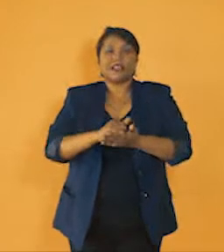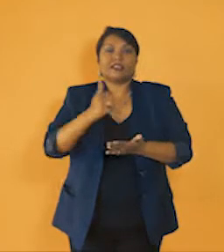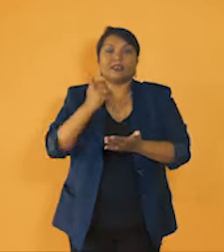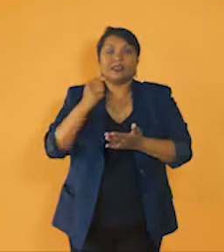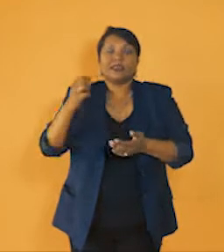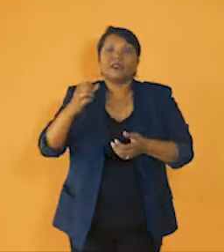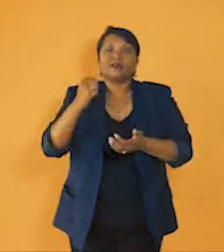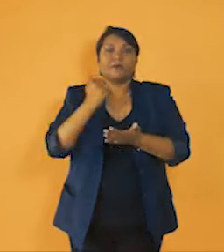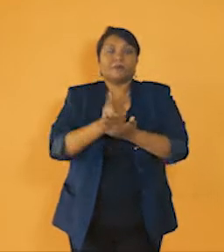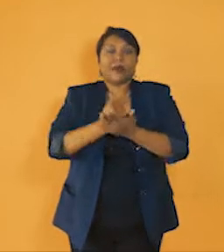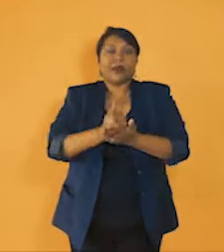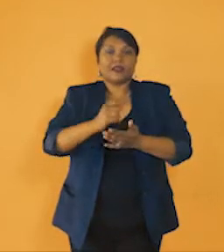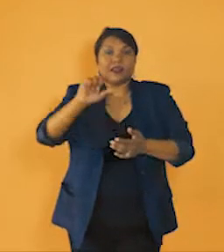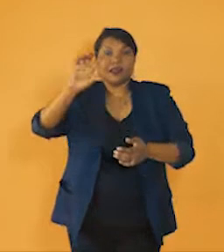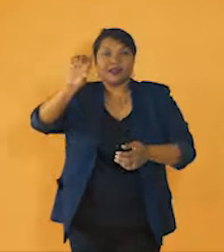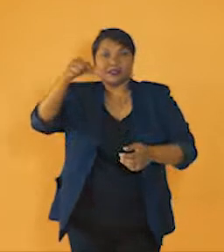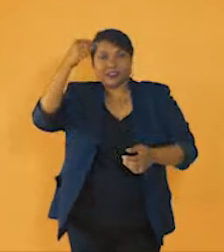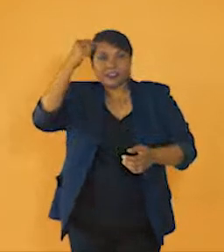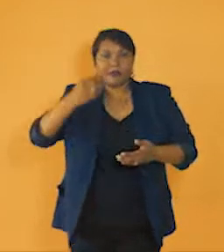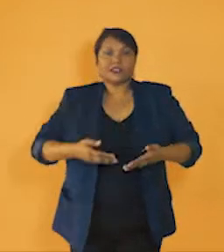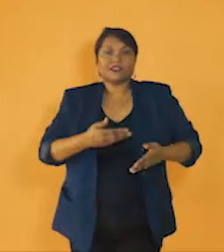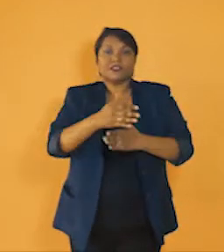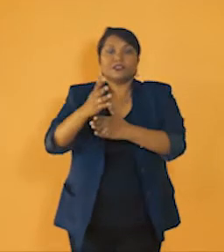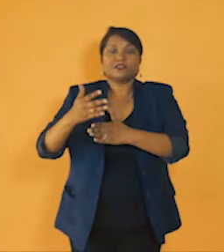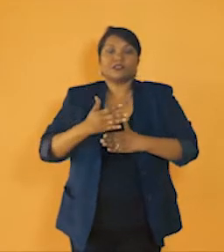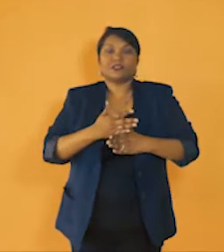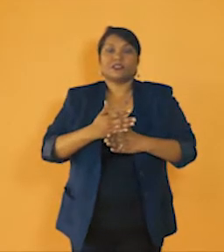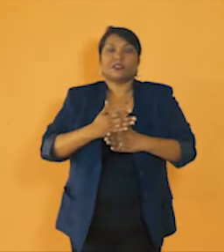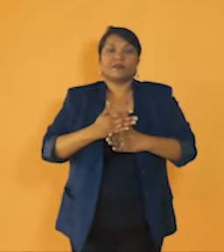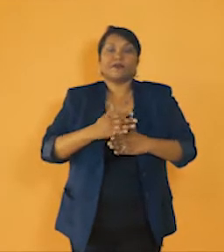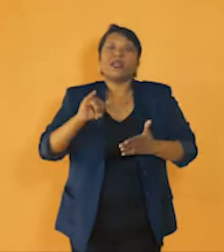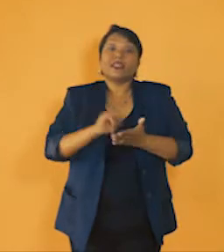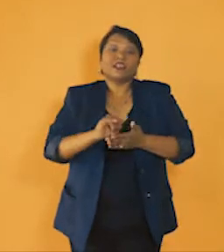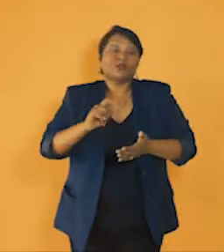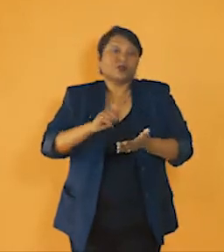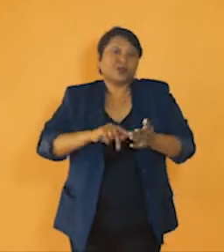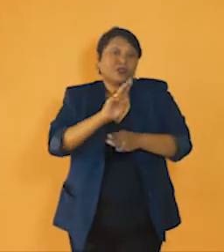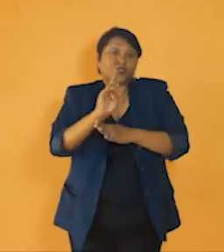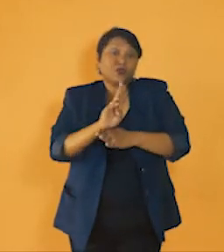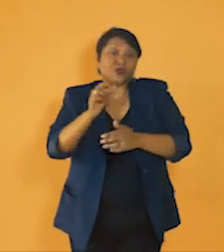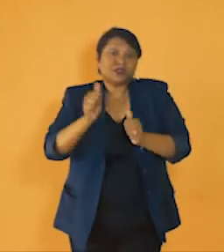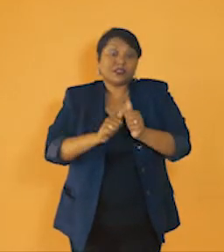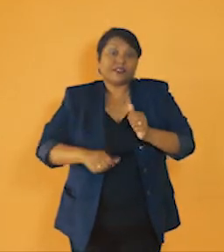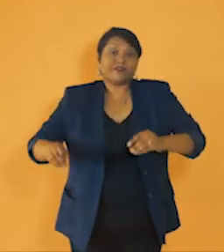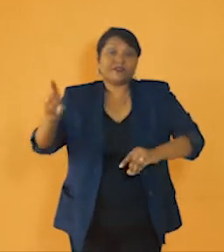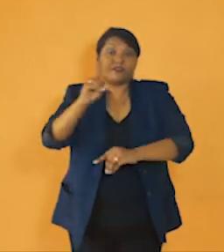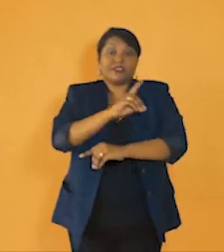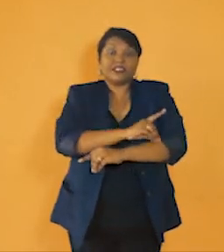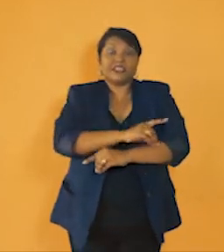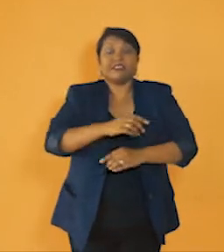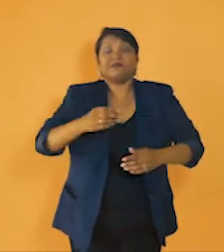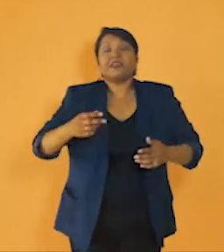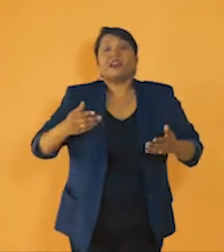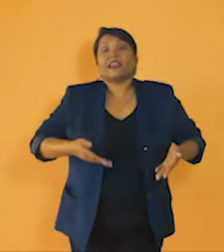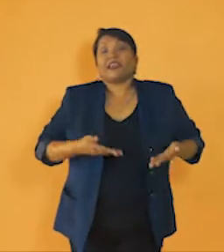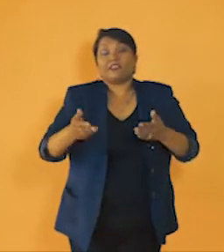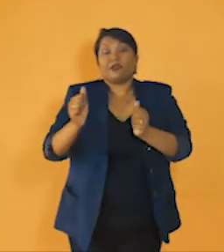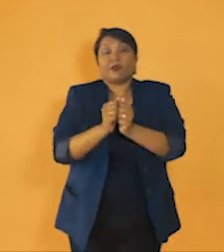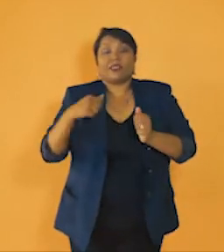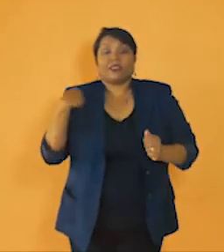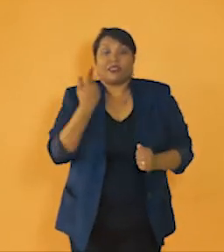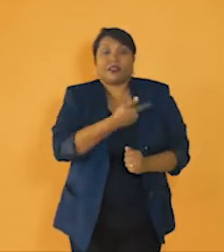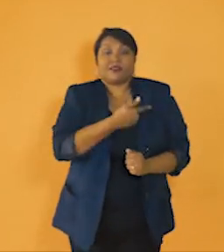notes, which is issued by a government. And that is what we're all accustomed to, and we all generally have in our